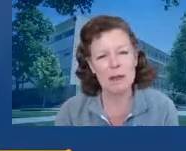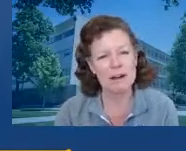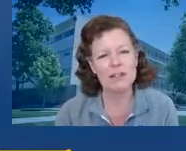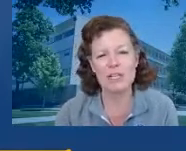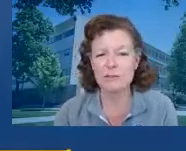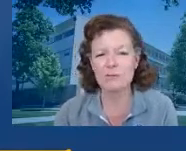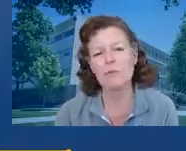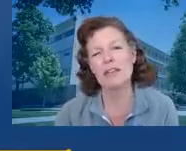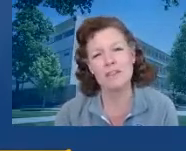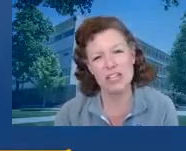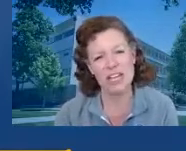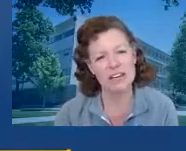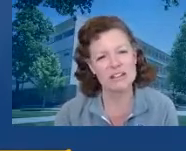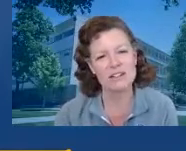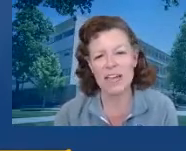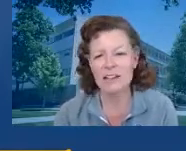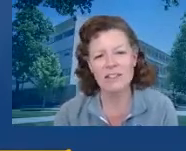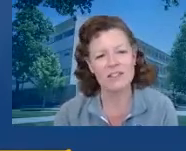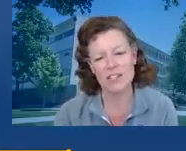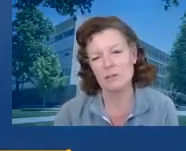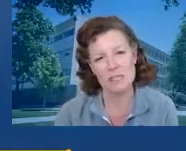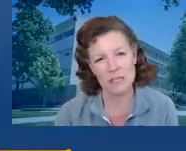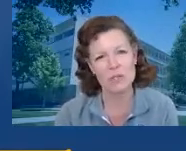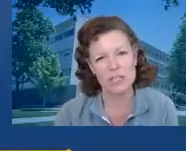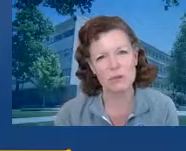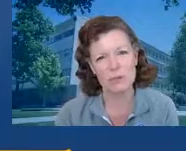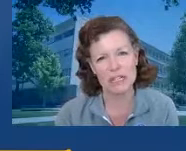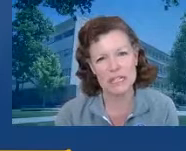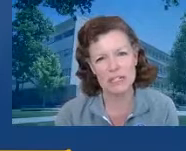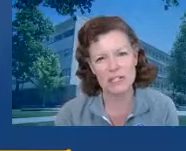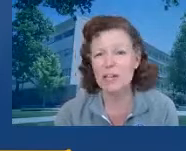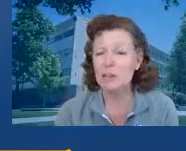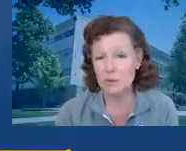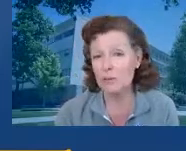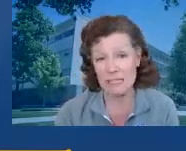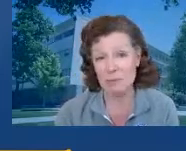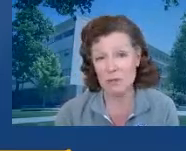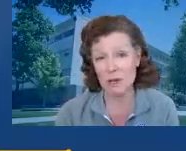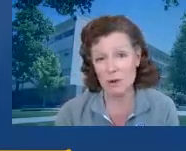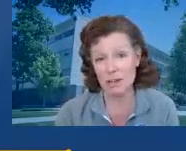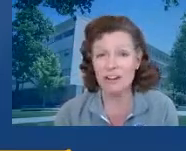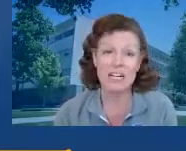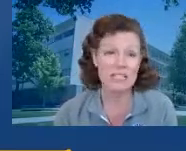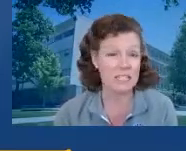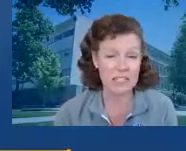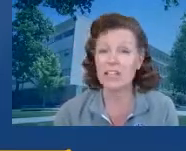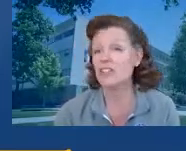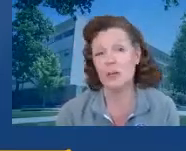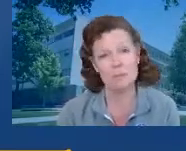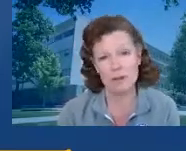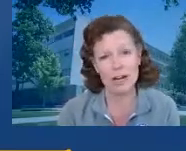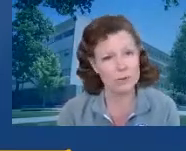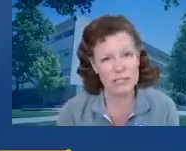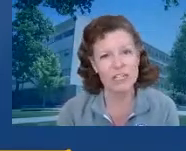of preparing transformative educators, counselors, therapists, school and community leaders through an emancipatory work across our